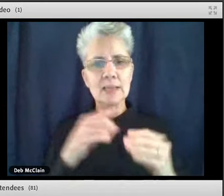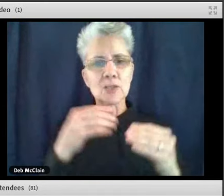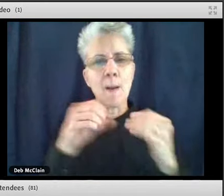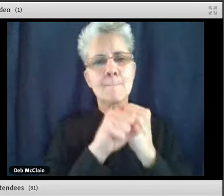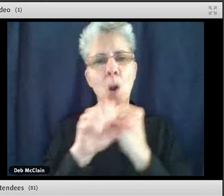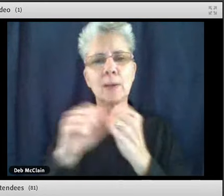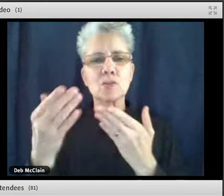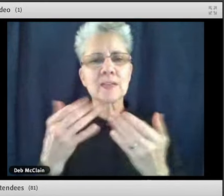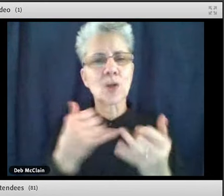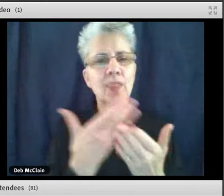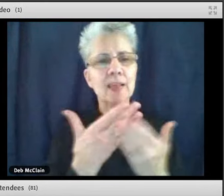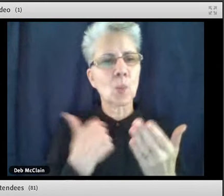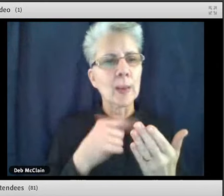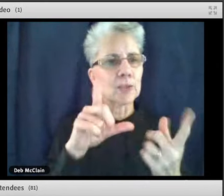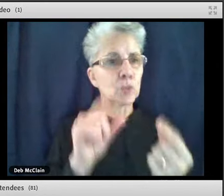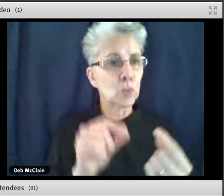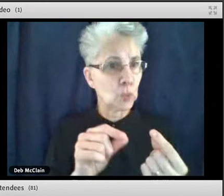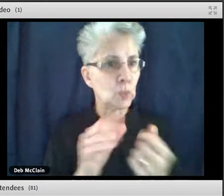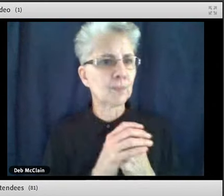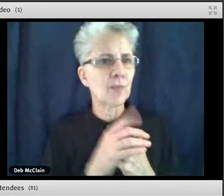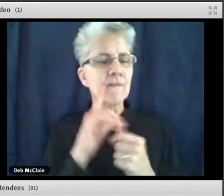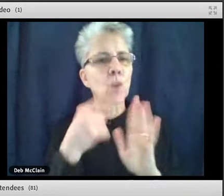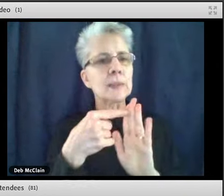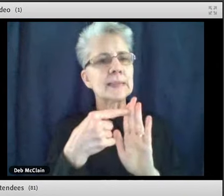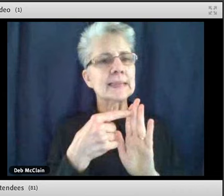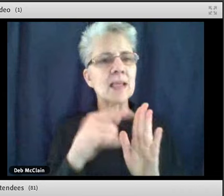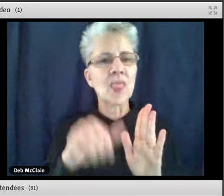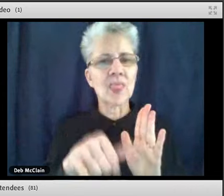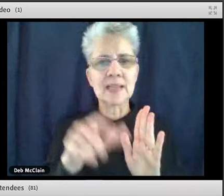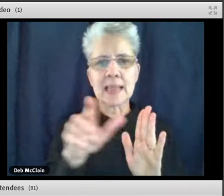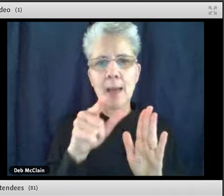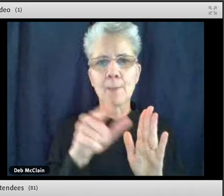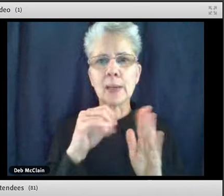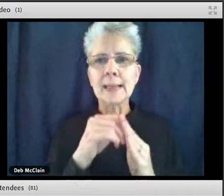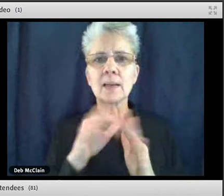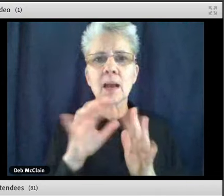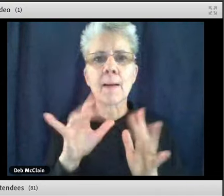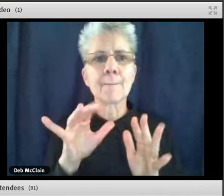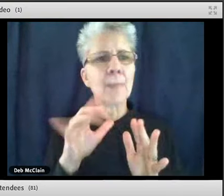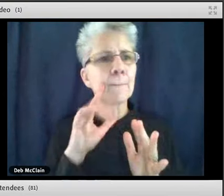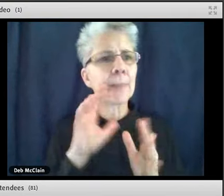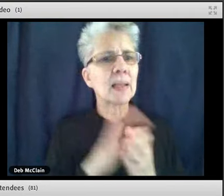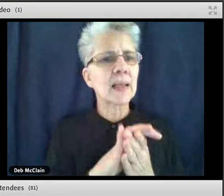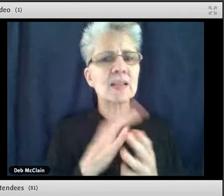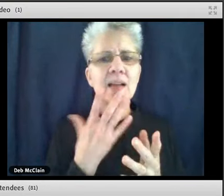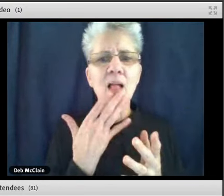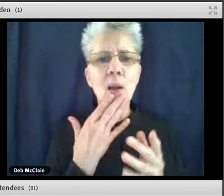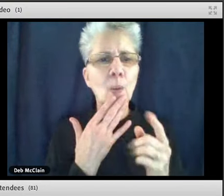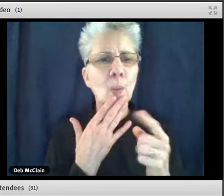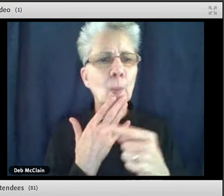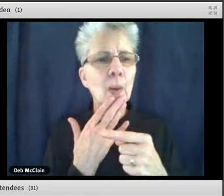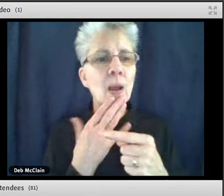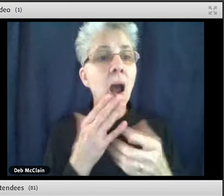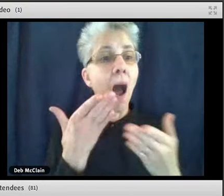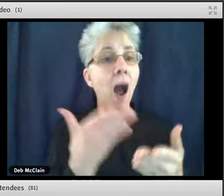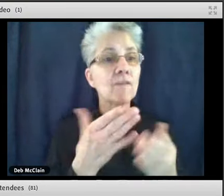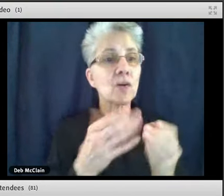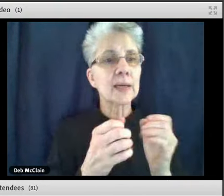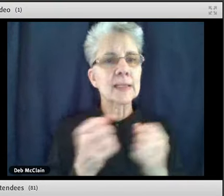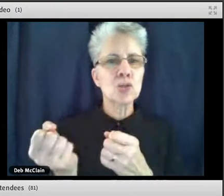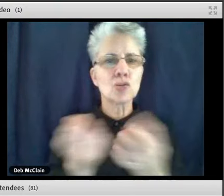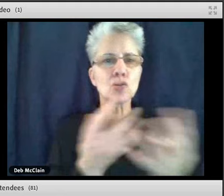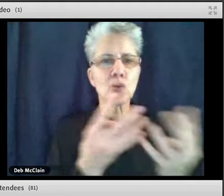YouTube, your Twitter, to keep communicating with people and the services that you have. You could have a virtual tea. We've got